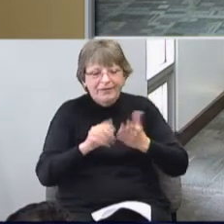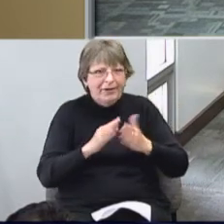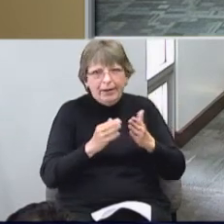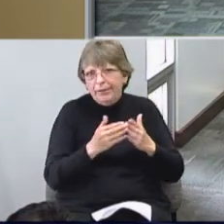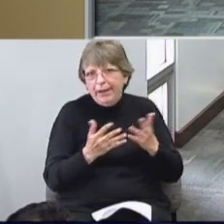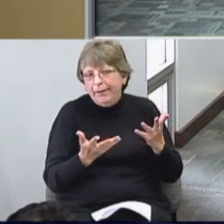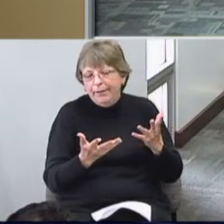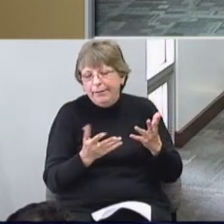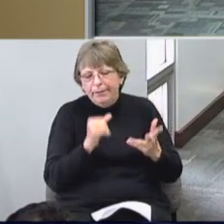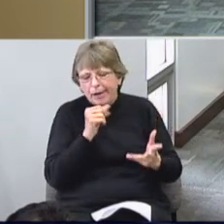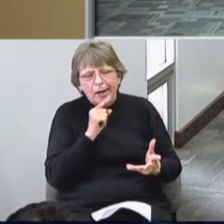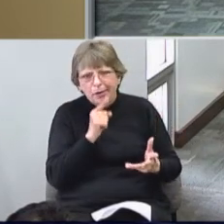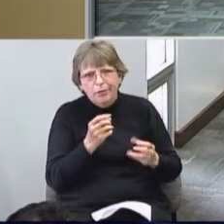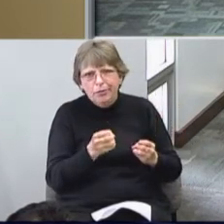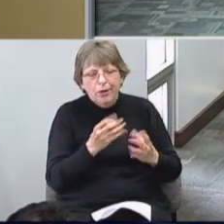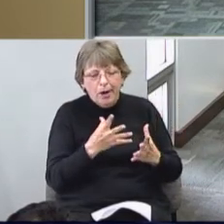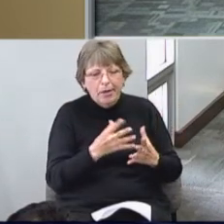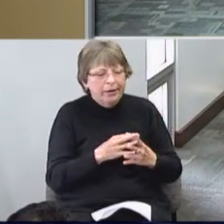but